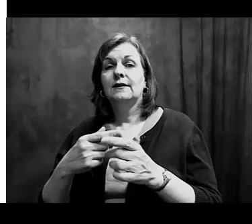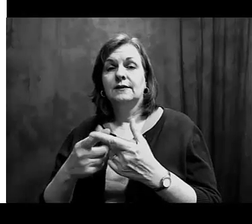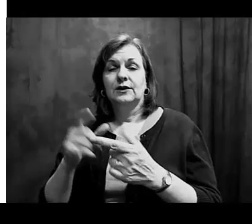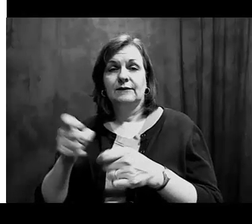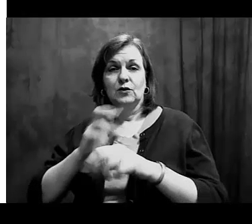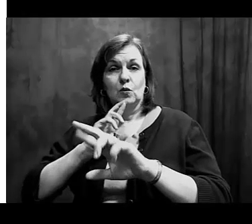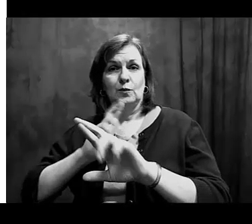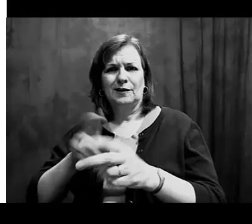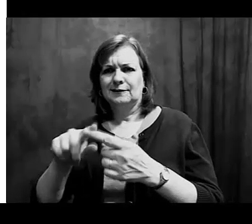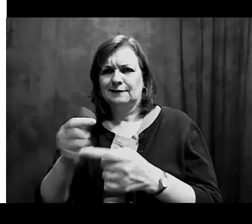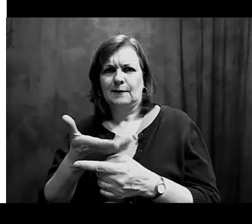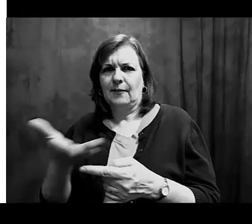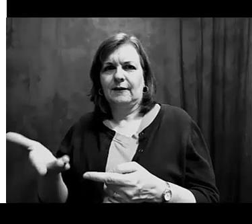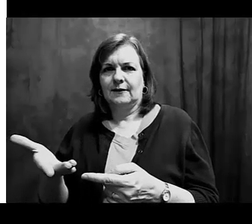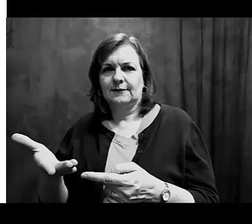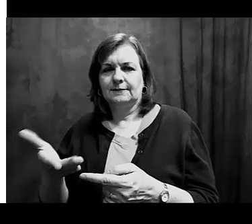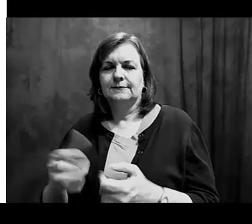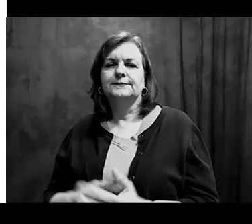use.